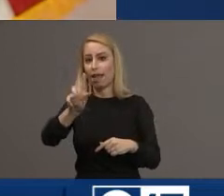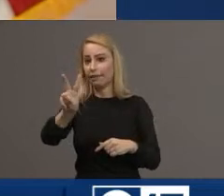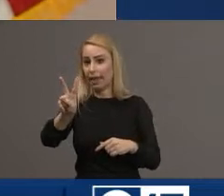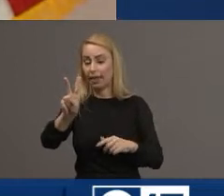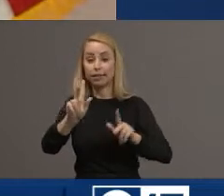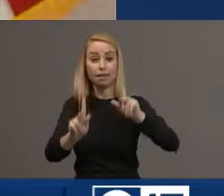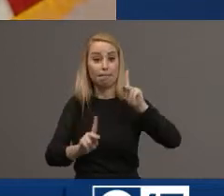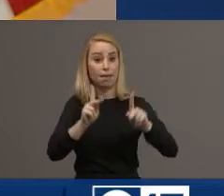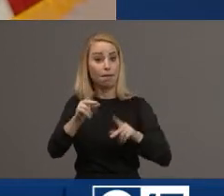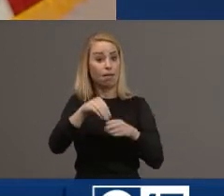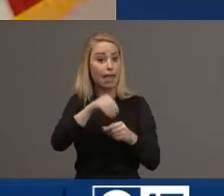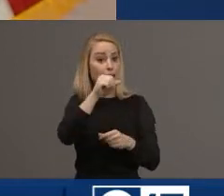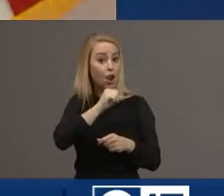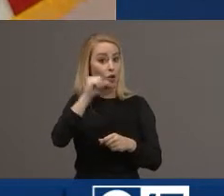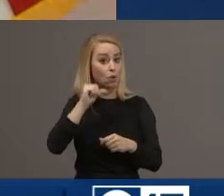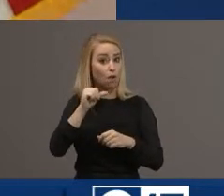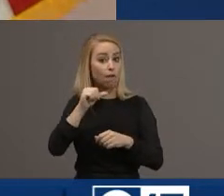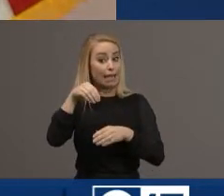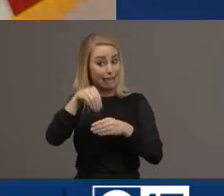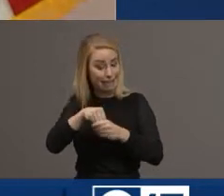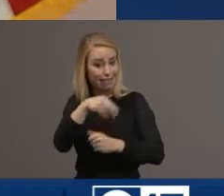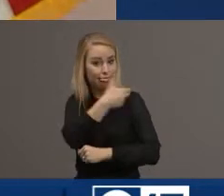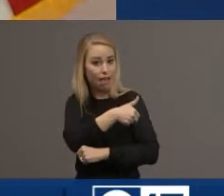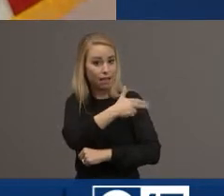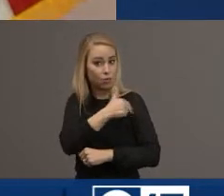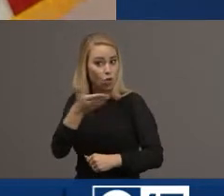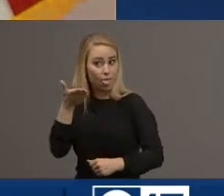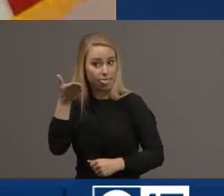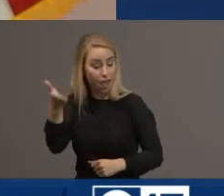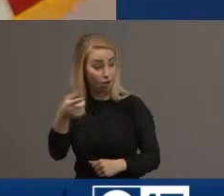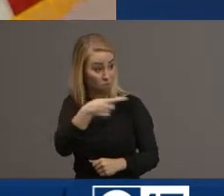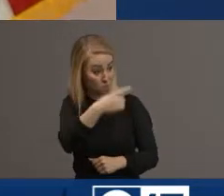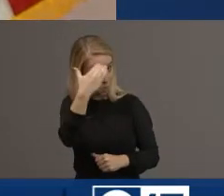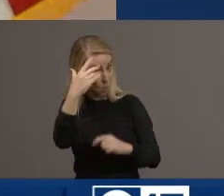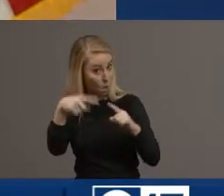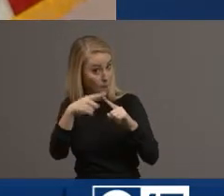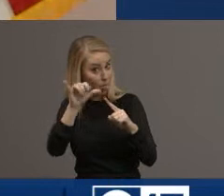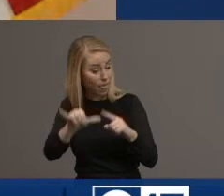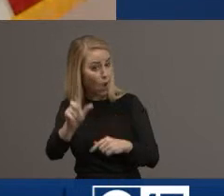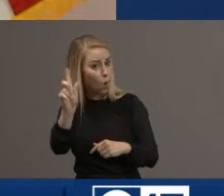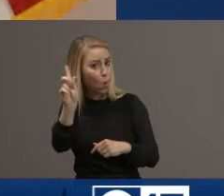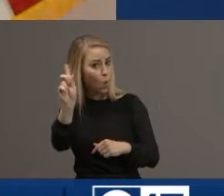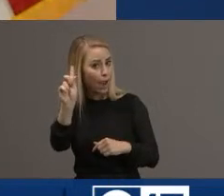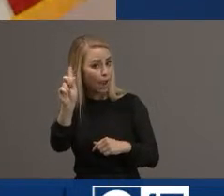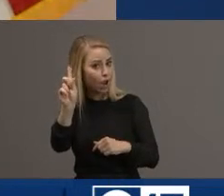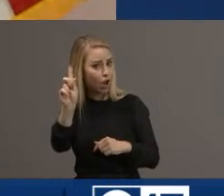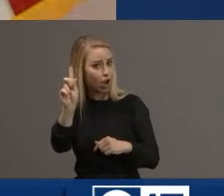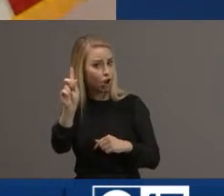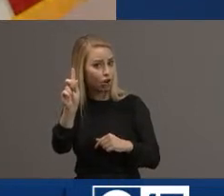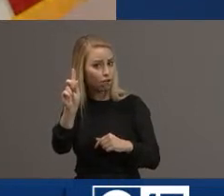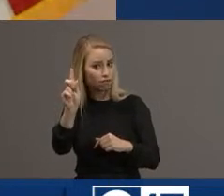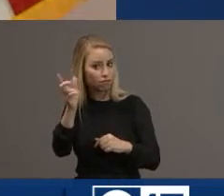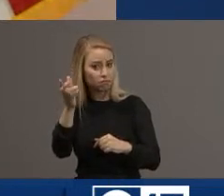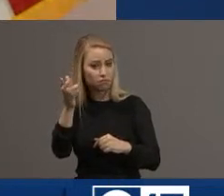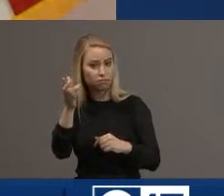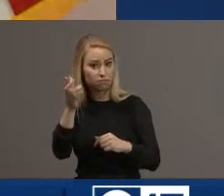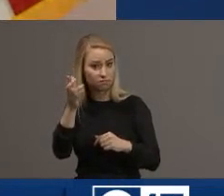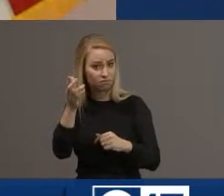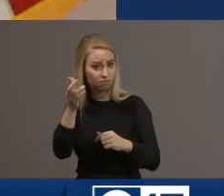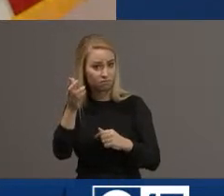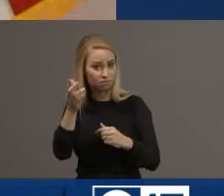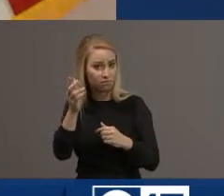being hospitalized there. Are you familiar with this? Do you know what parts of Arizona they're coming from to seek hospitalization? And is this an indication